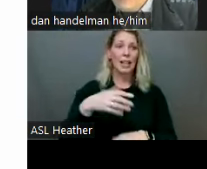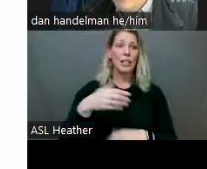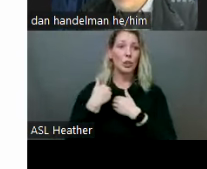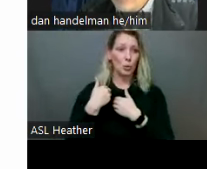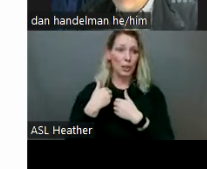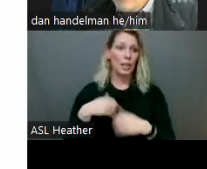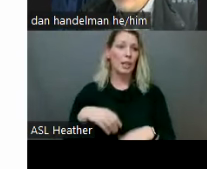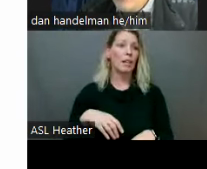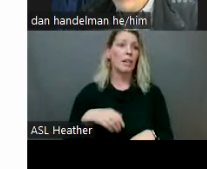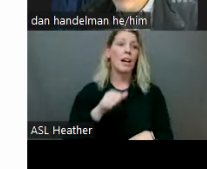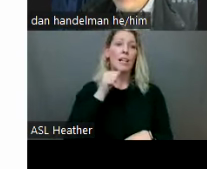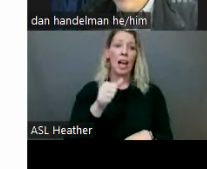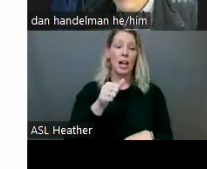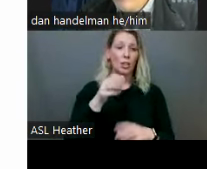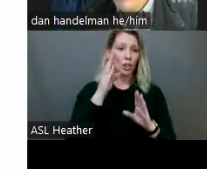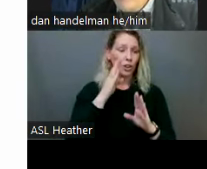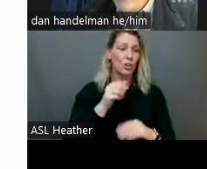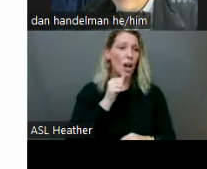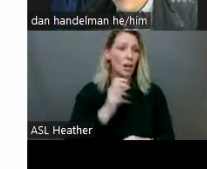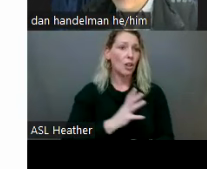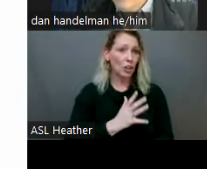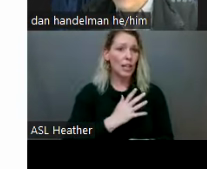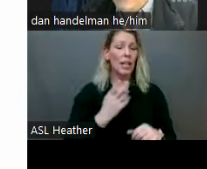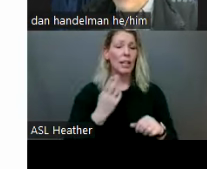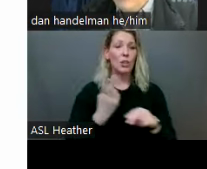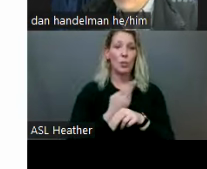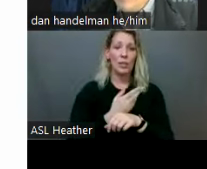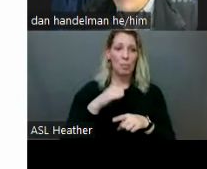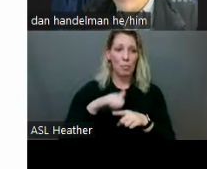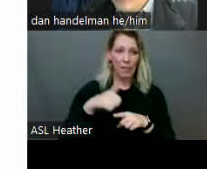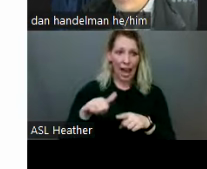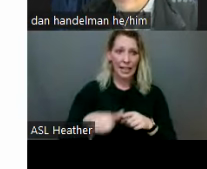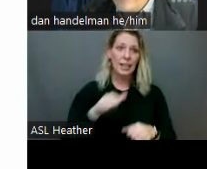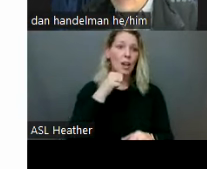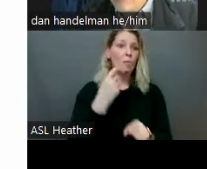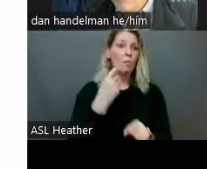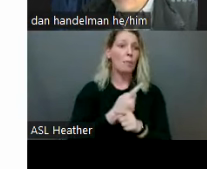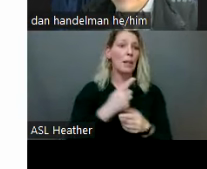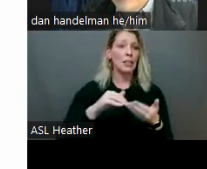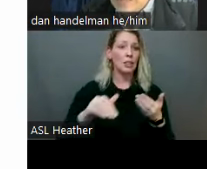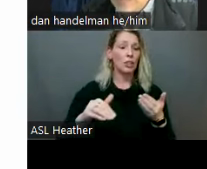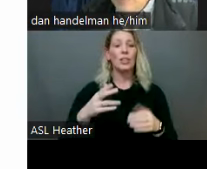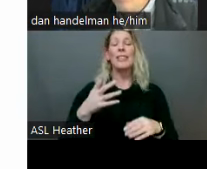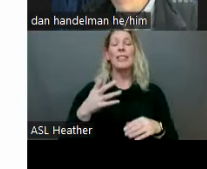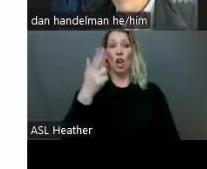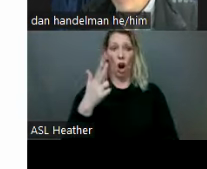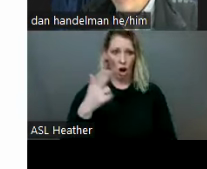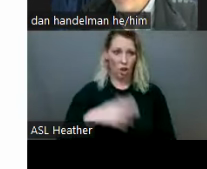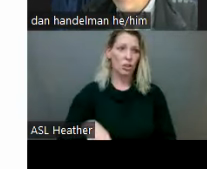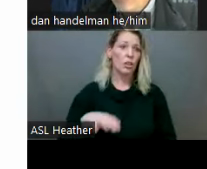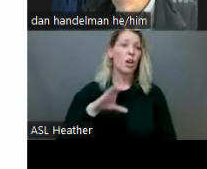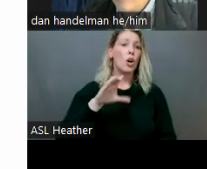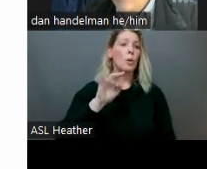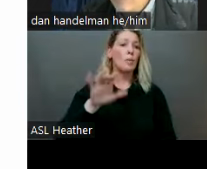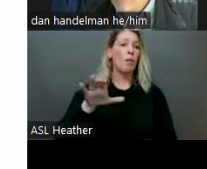duty. 7, discourtesy, including the use of profanity. 8, improper discharge of a firearm. 9, criminal